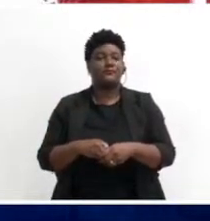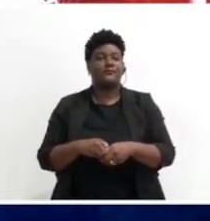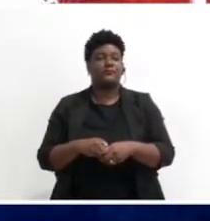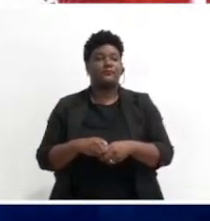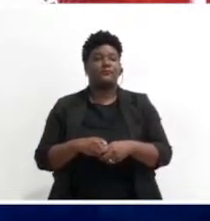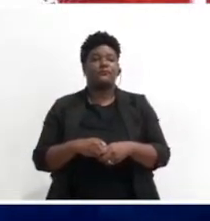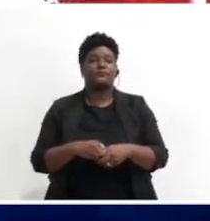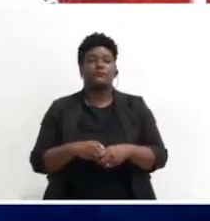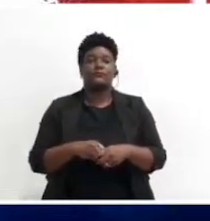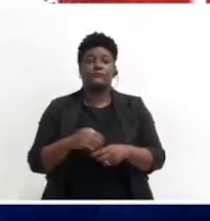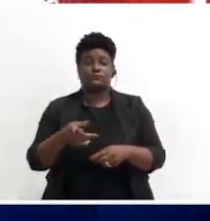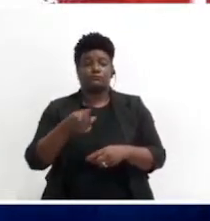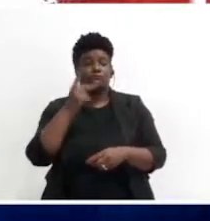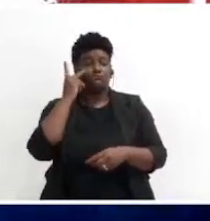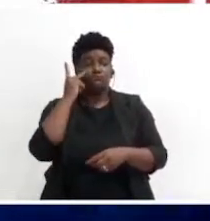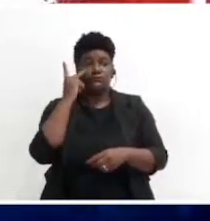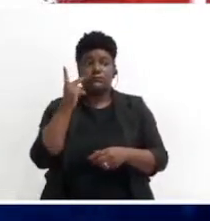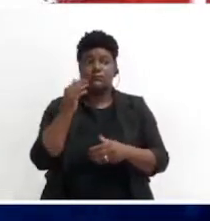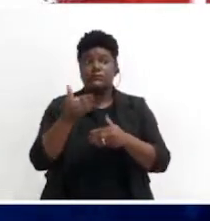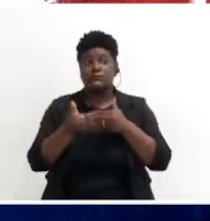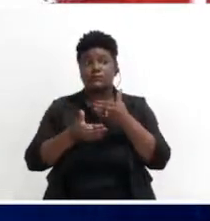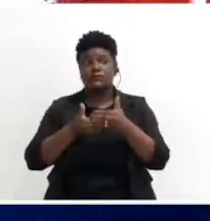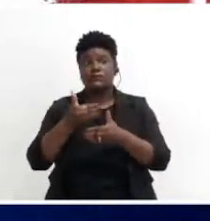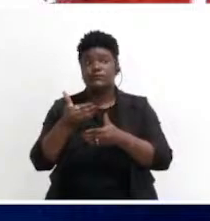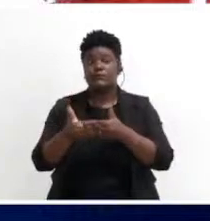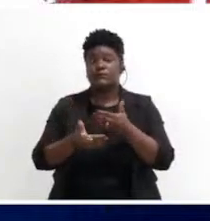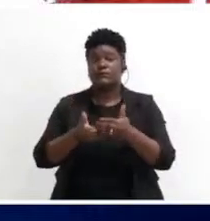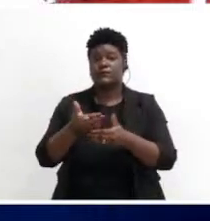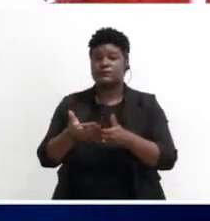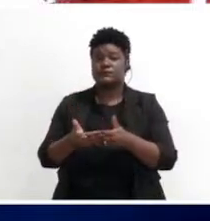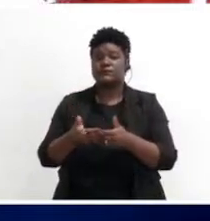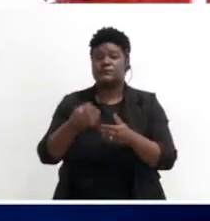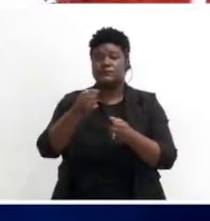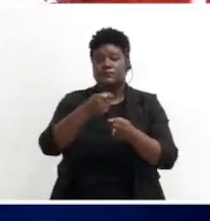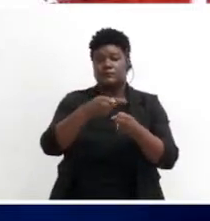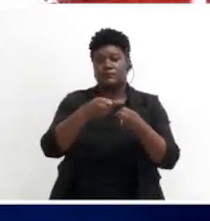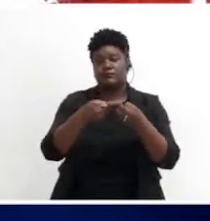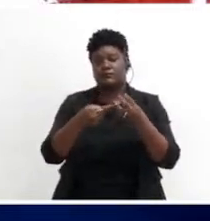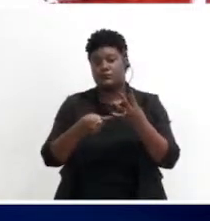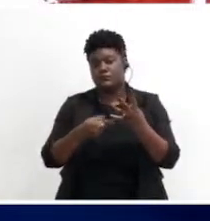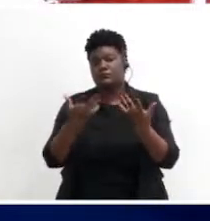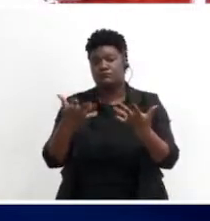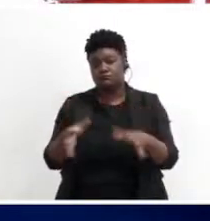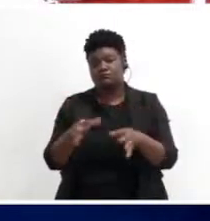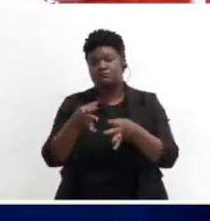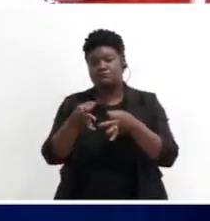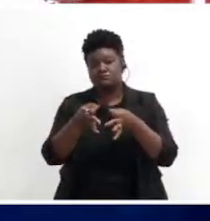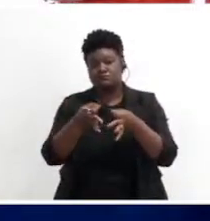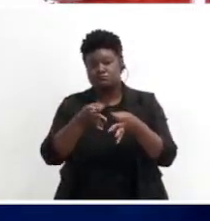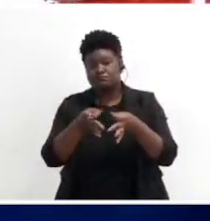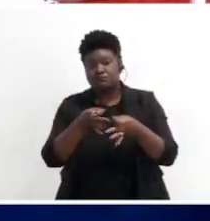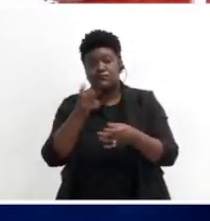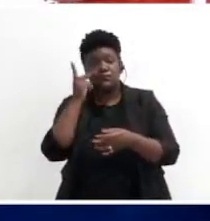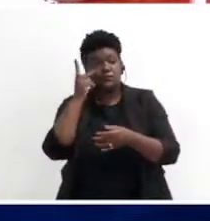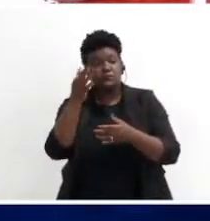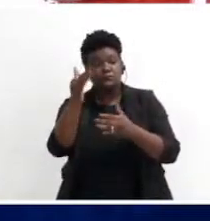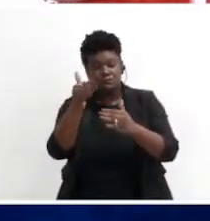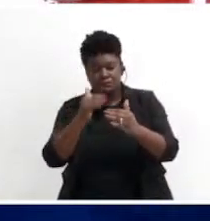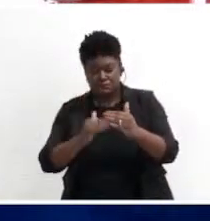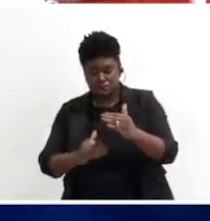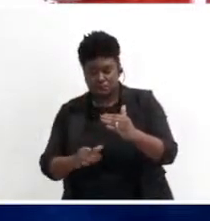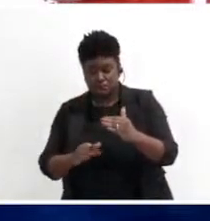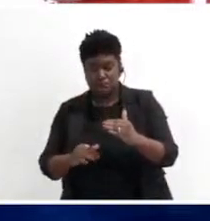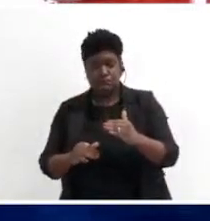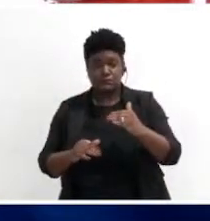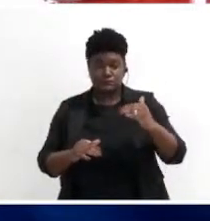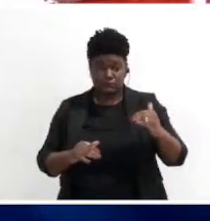through the process steps I just described, but you can see there on the lower left in the picture kind of what these might look